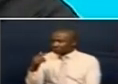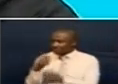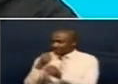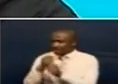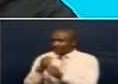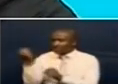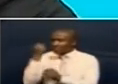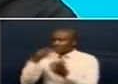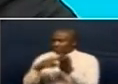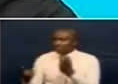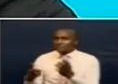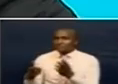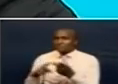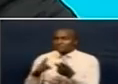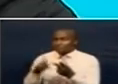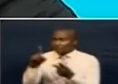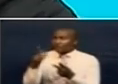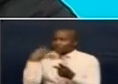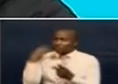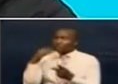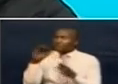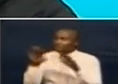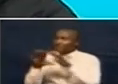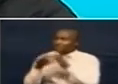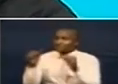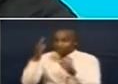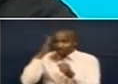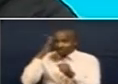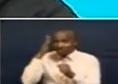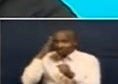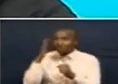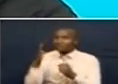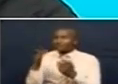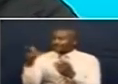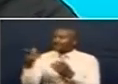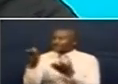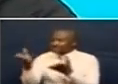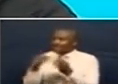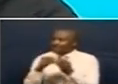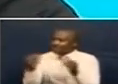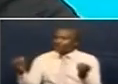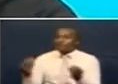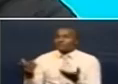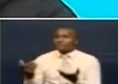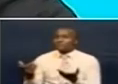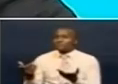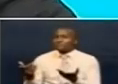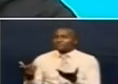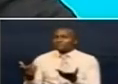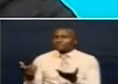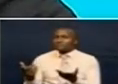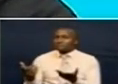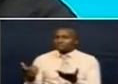a former vice president. And we know the length of time he's been part of the policies that have shaped where we are today as a